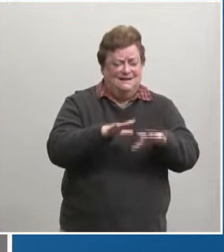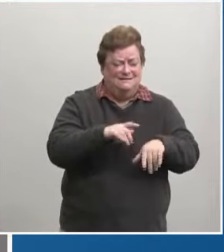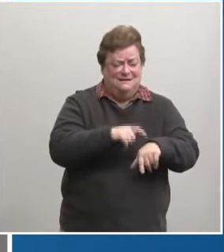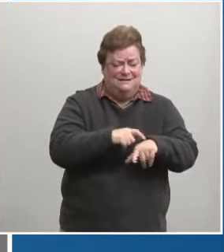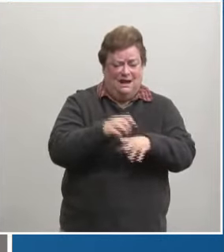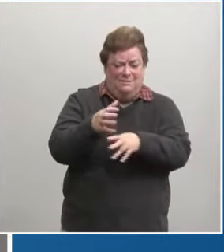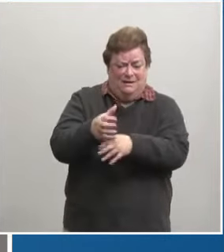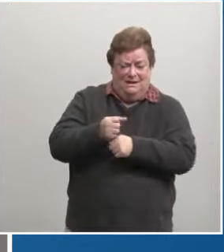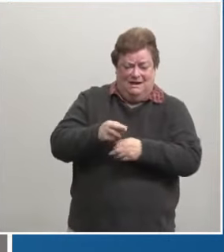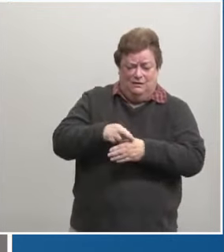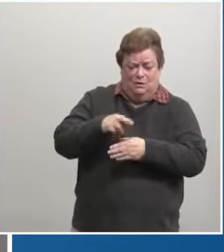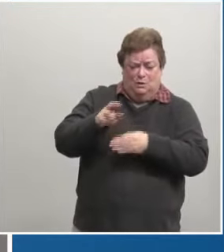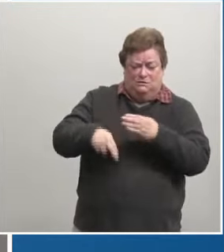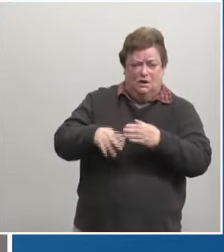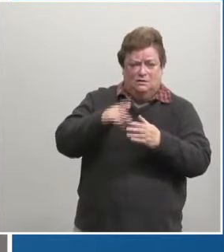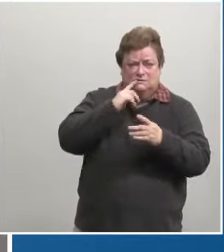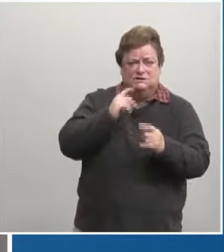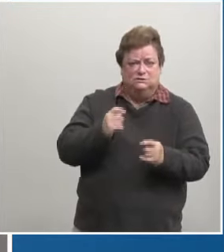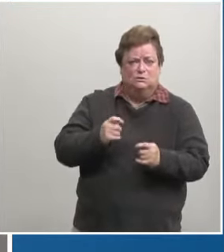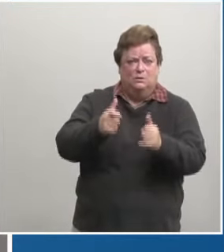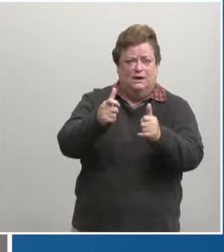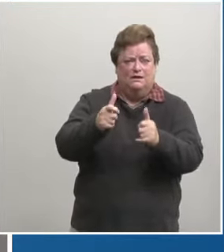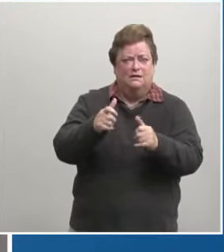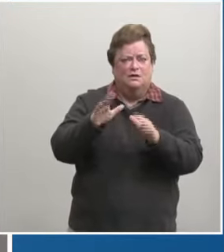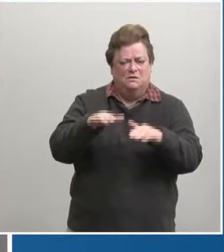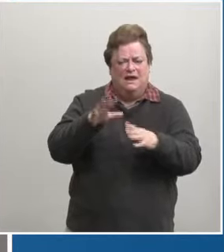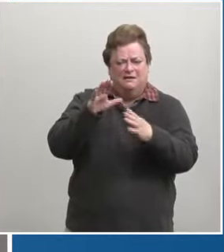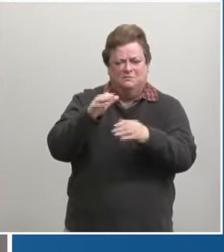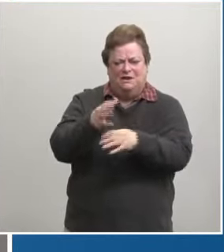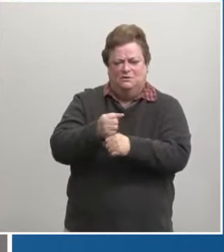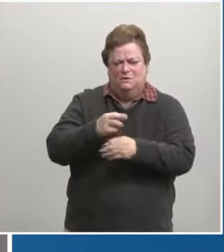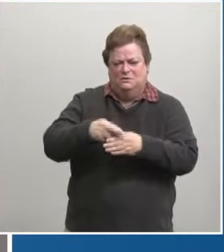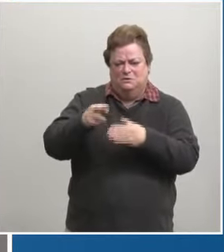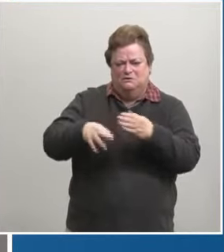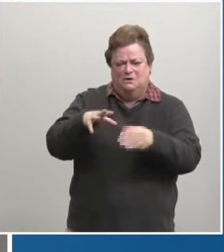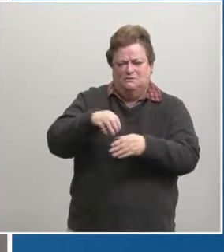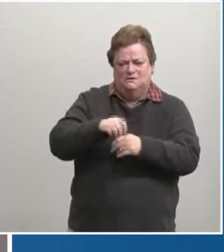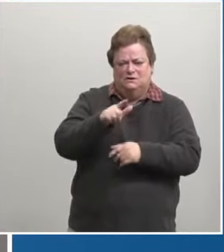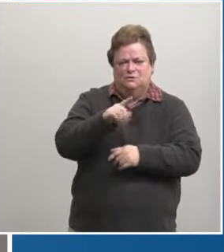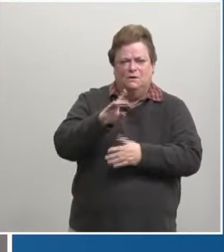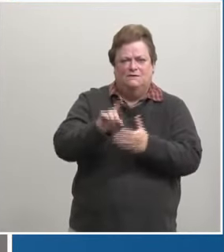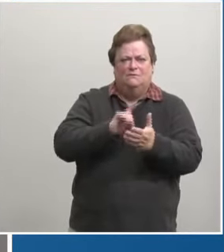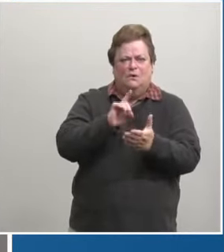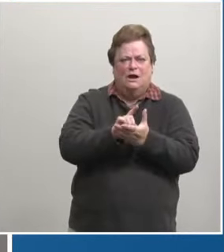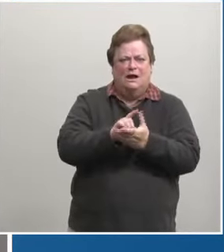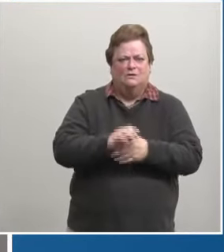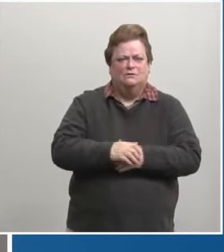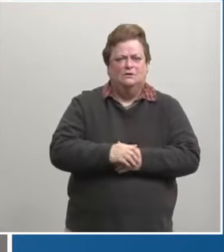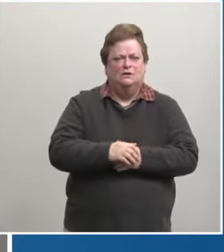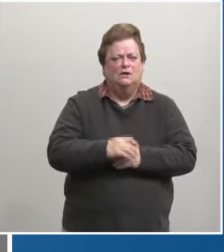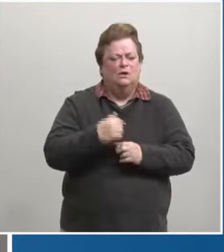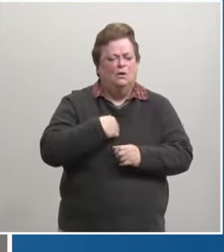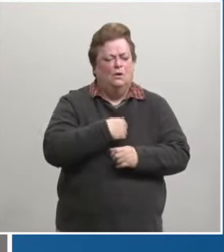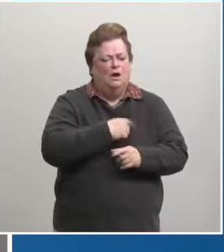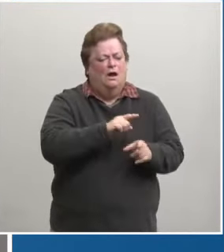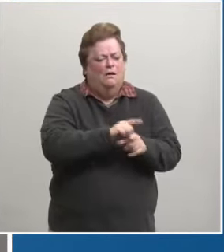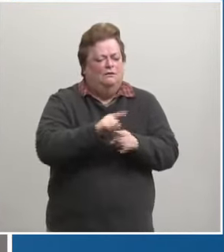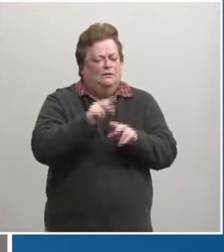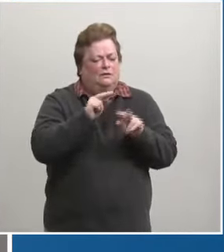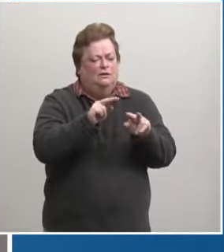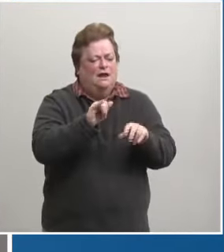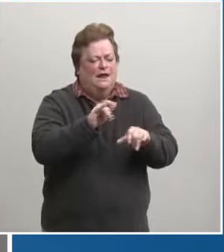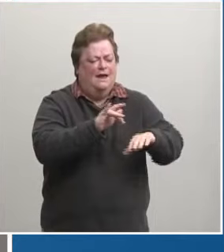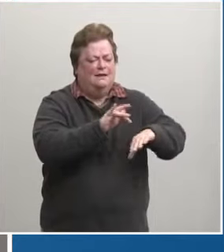and in most cases, you can expect your results within 24 hours. We also look at contact